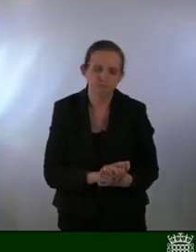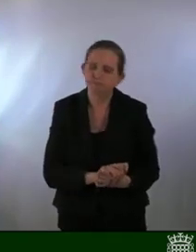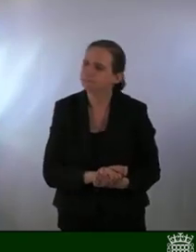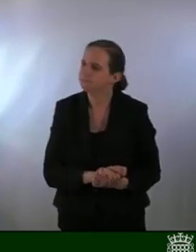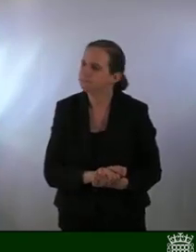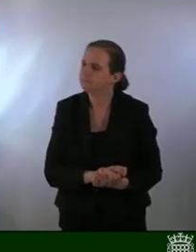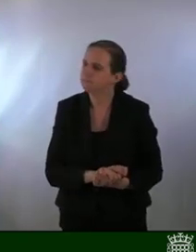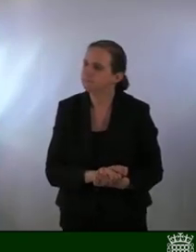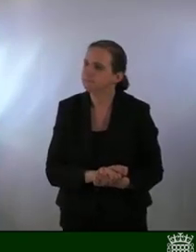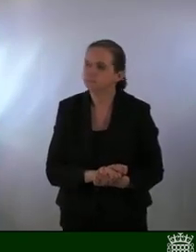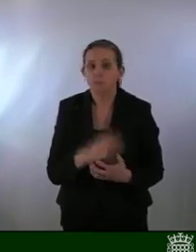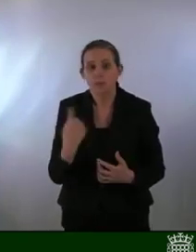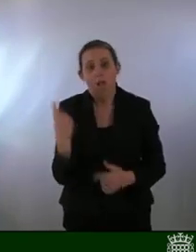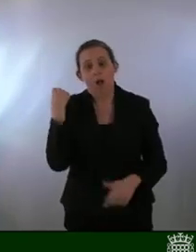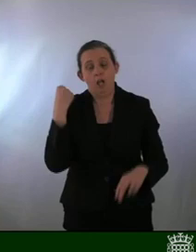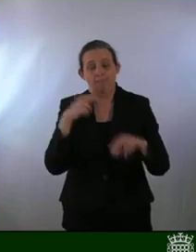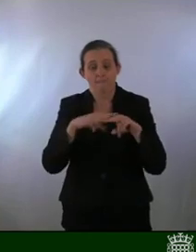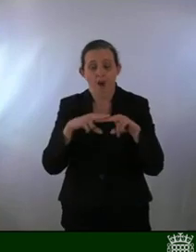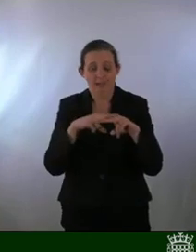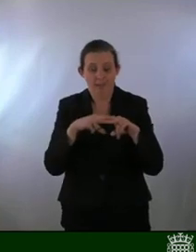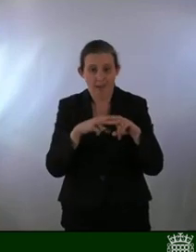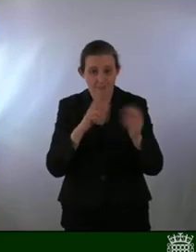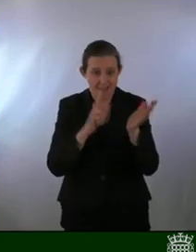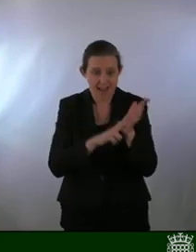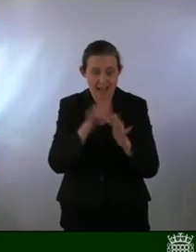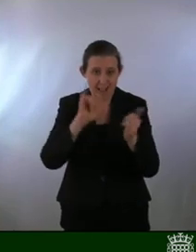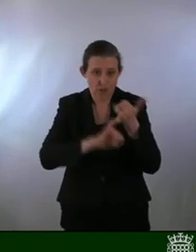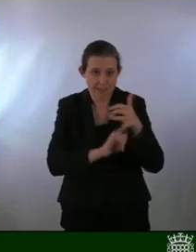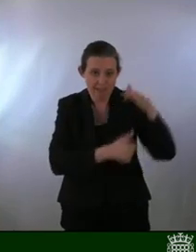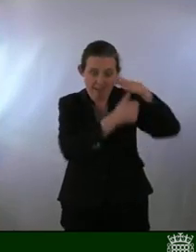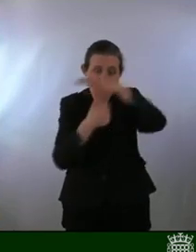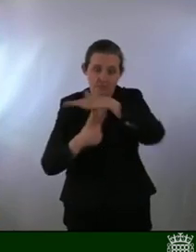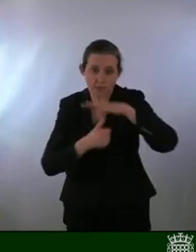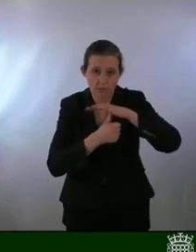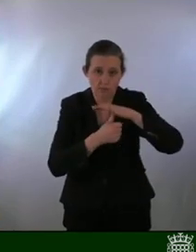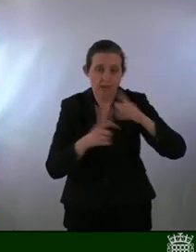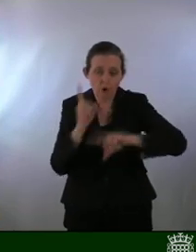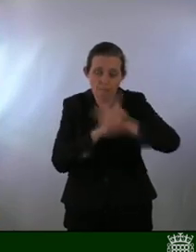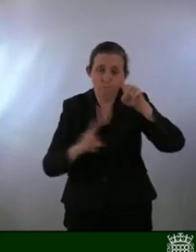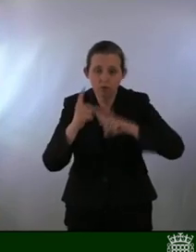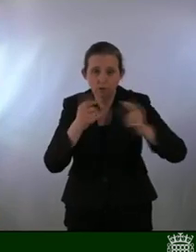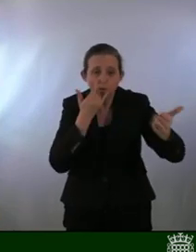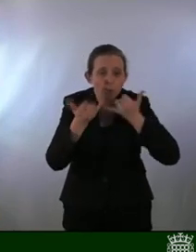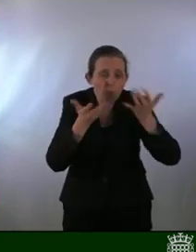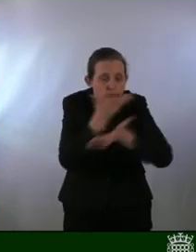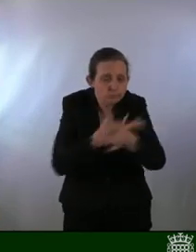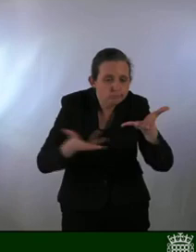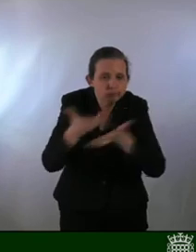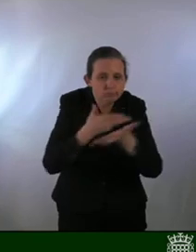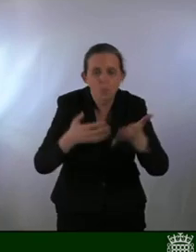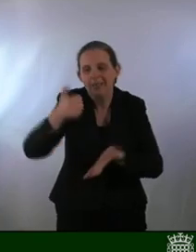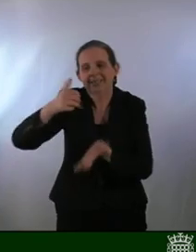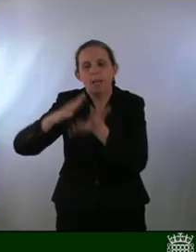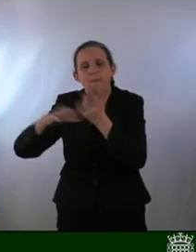Speaker, last Friday, the heads of all the NHS services in Gloucestershire held a conference call with the 6 MPs of the county, and very helpful it